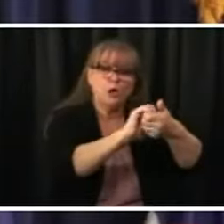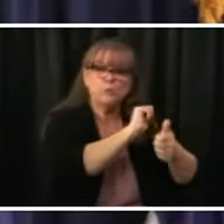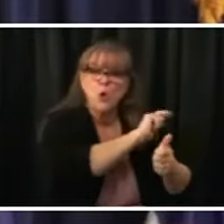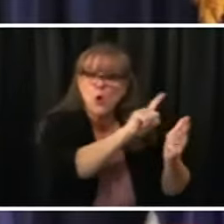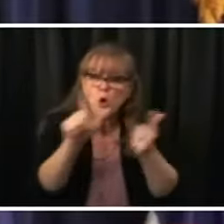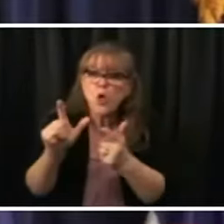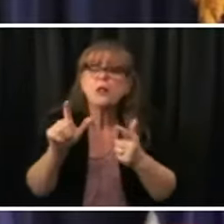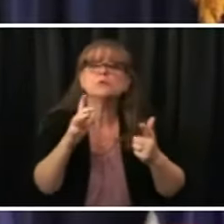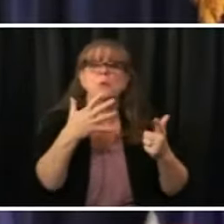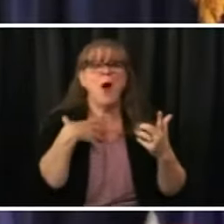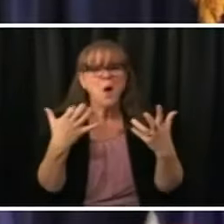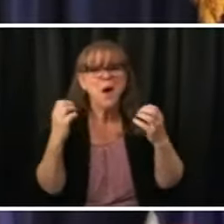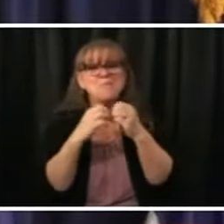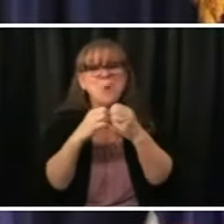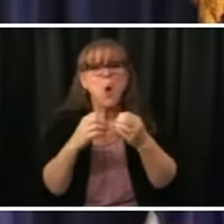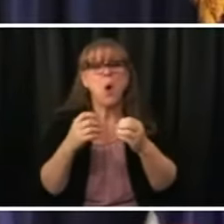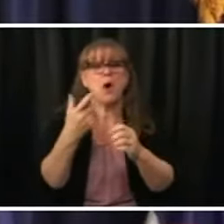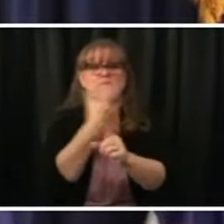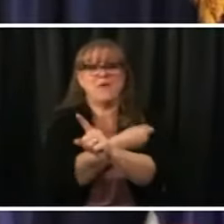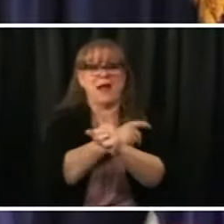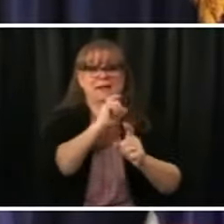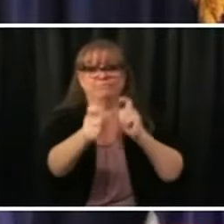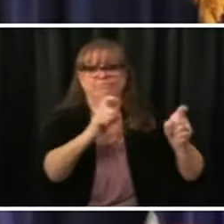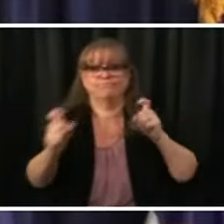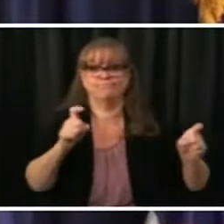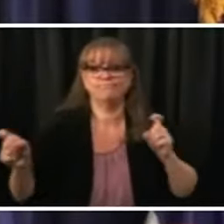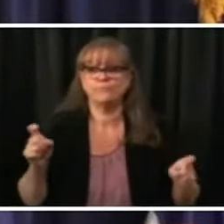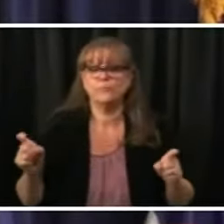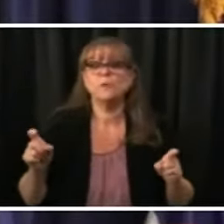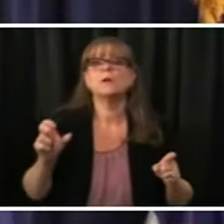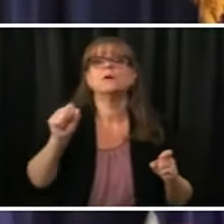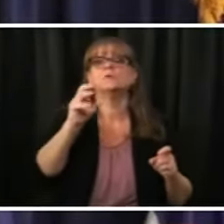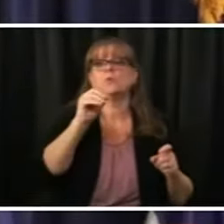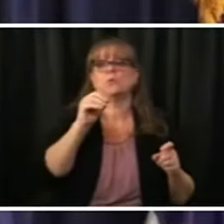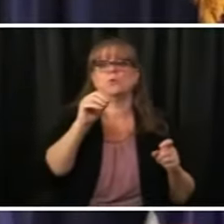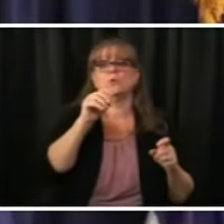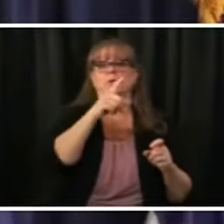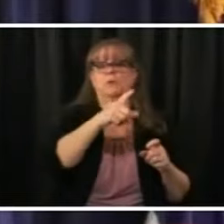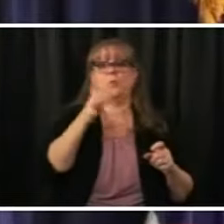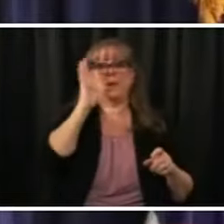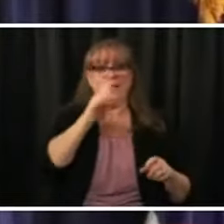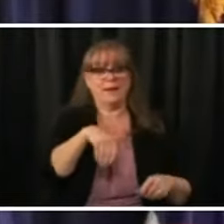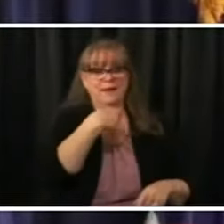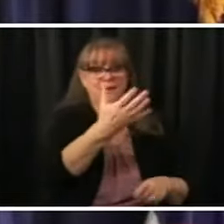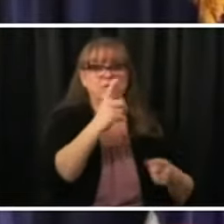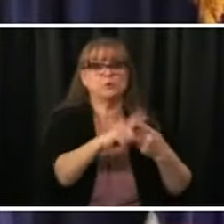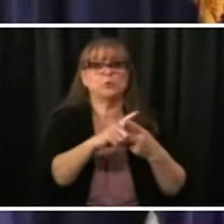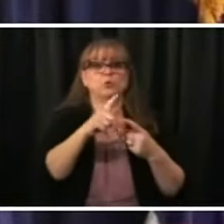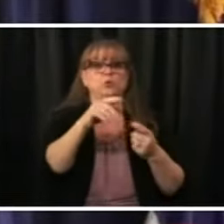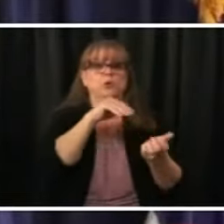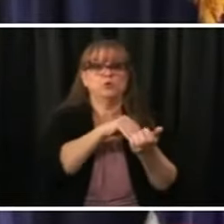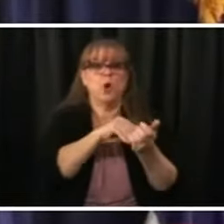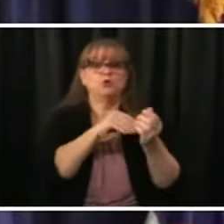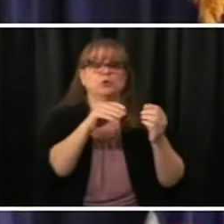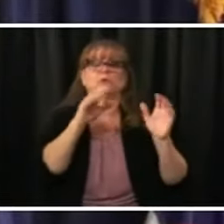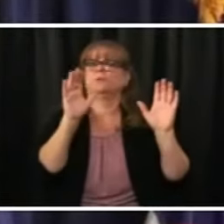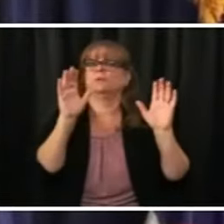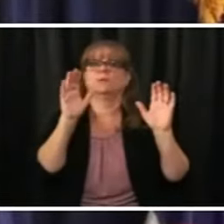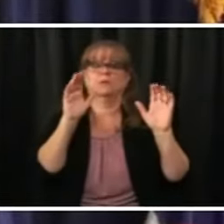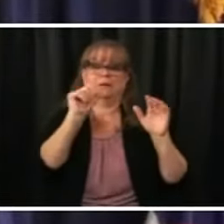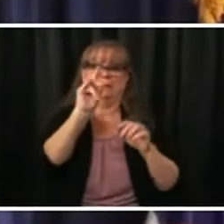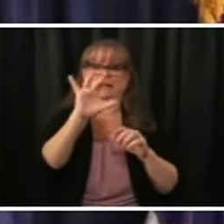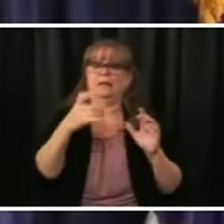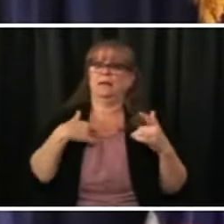federal government now will begin sending some directly to community health clinics, that is wonderful. We still plan on holding them accountable for